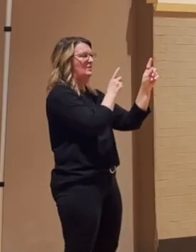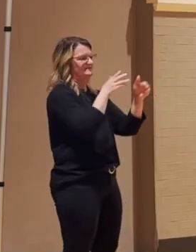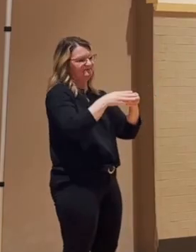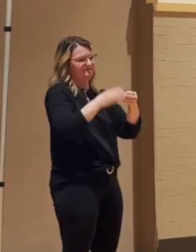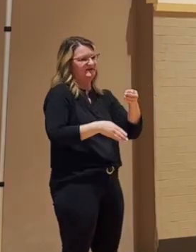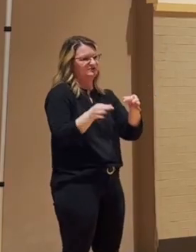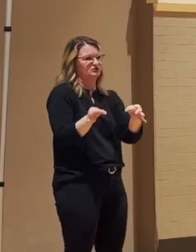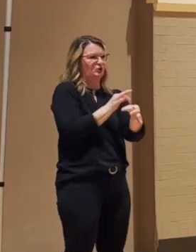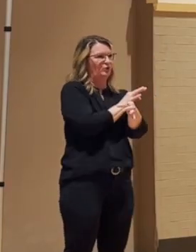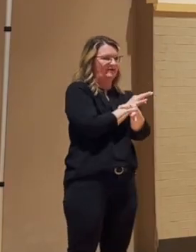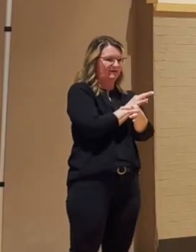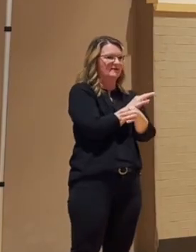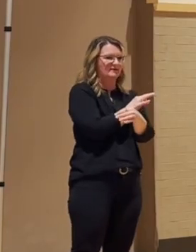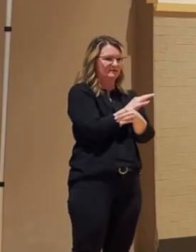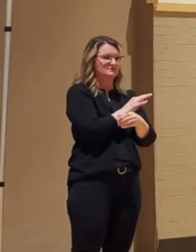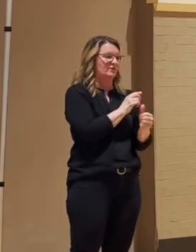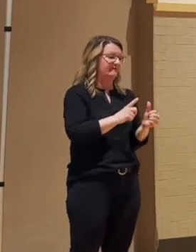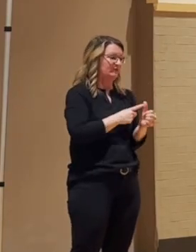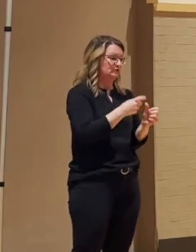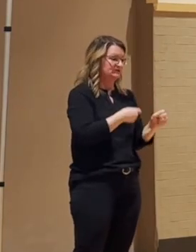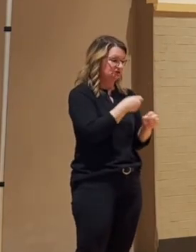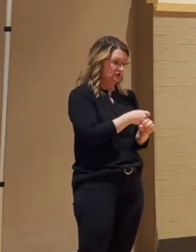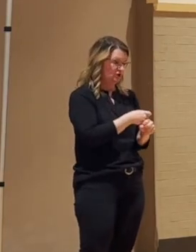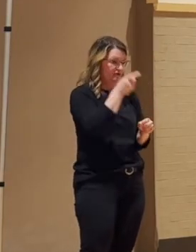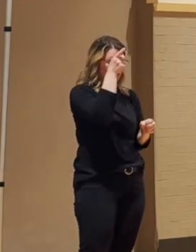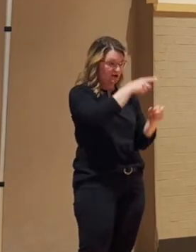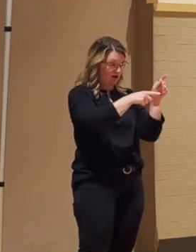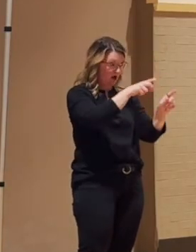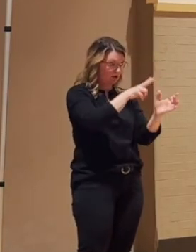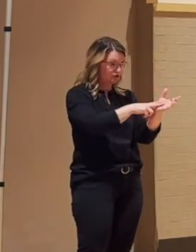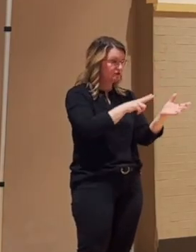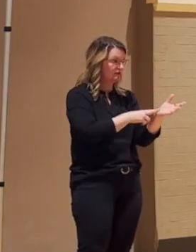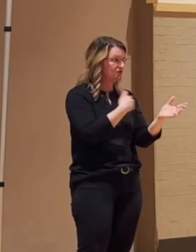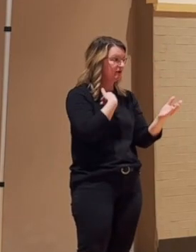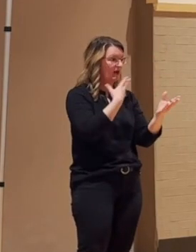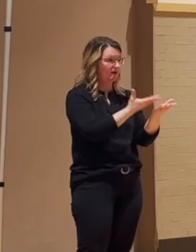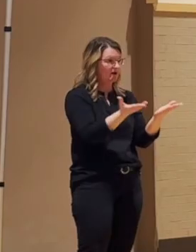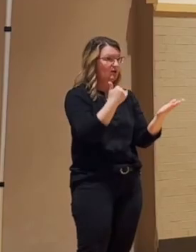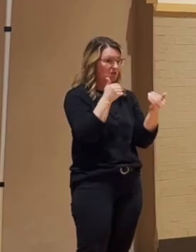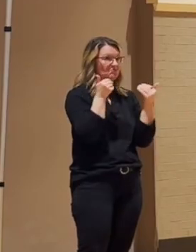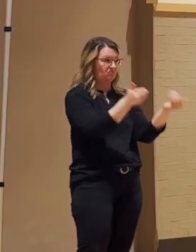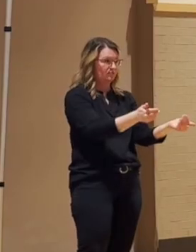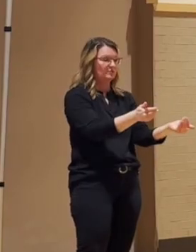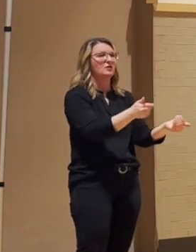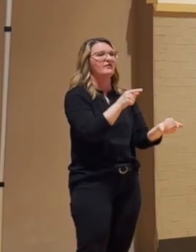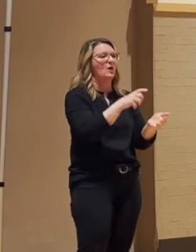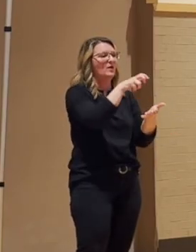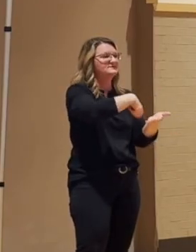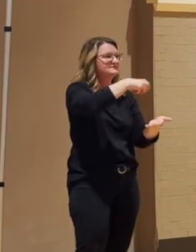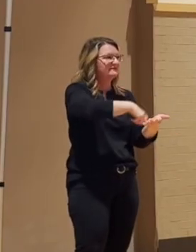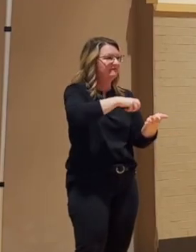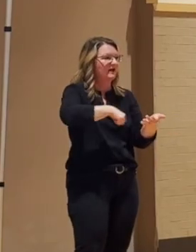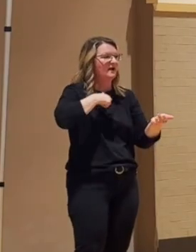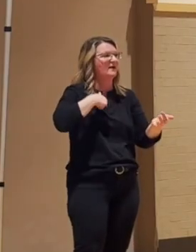construction within 3 years. So the first year, the contractor will receive the notice to proceed. They will begin excavation.